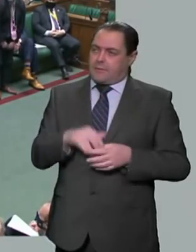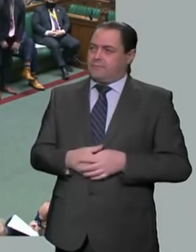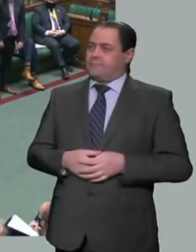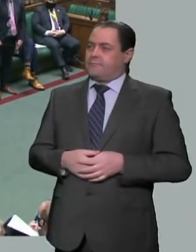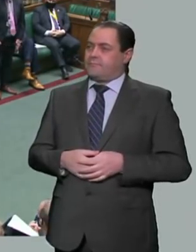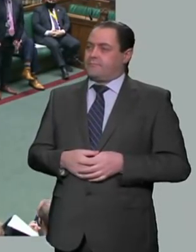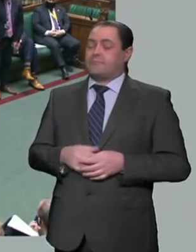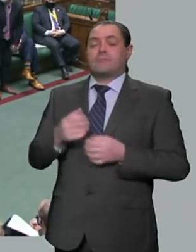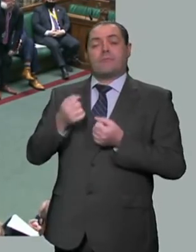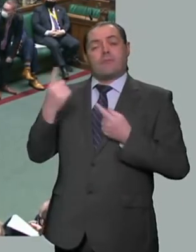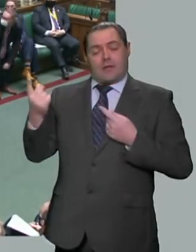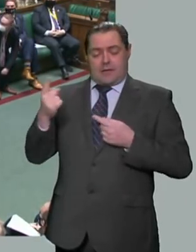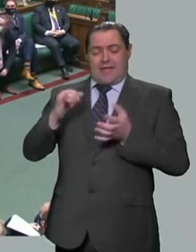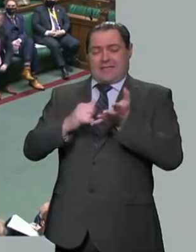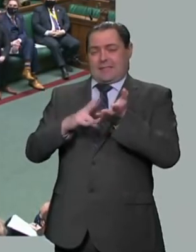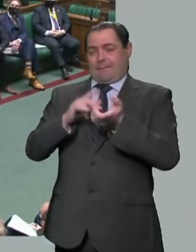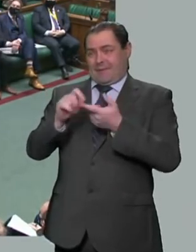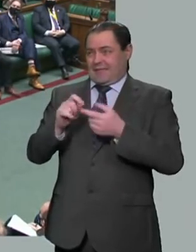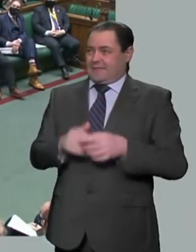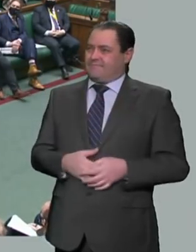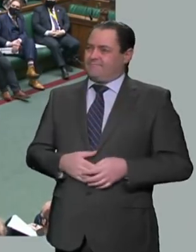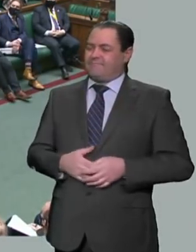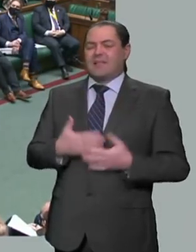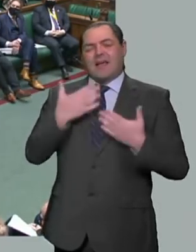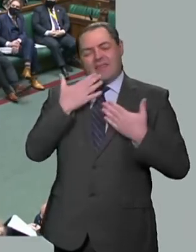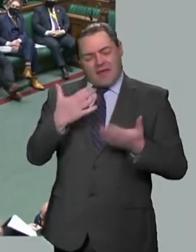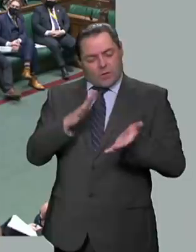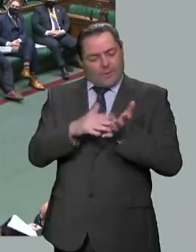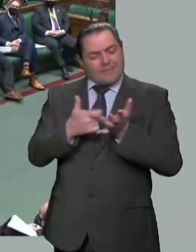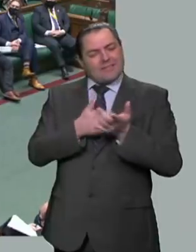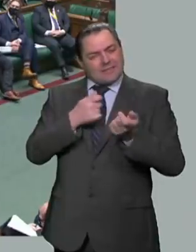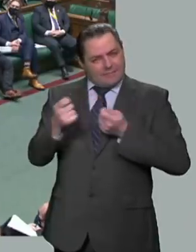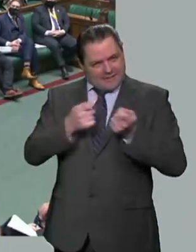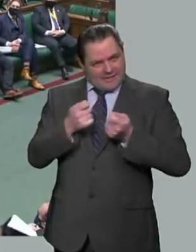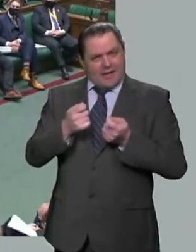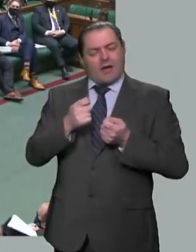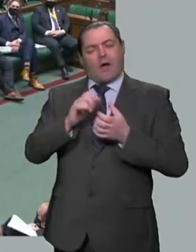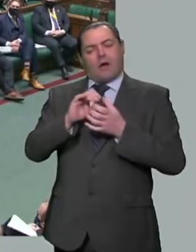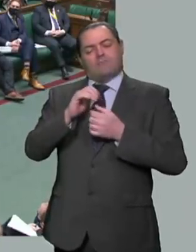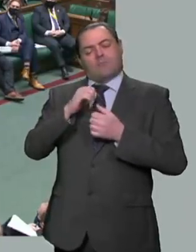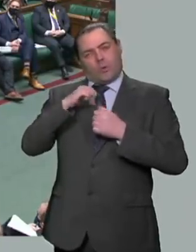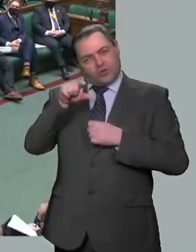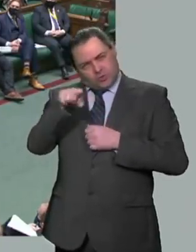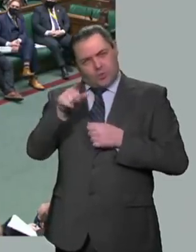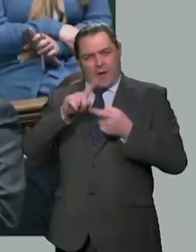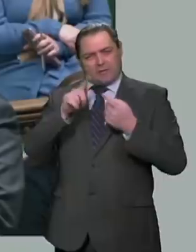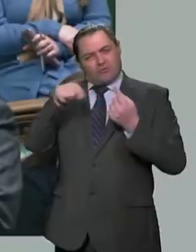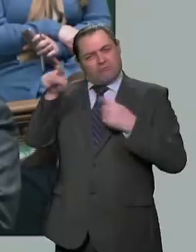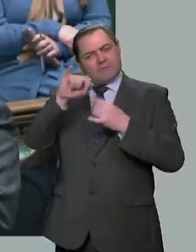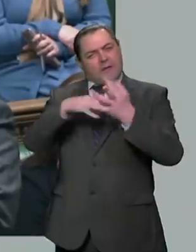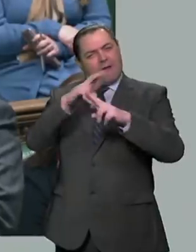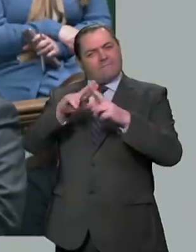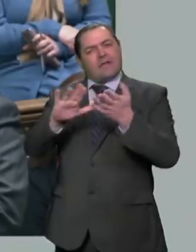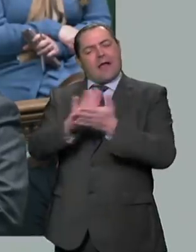Ian Blackford. Thank you, Mr. Speaker. Can I wish you, colleagues and all staff, a good new year?